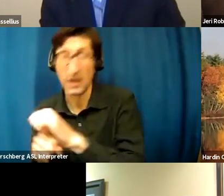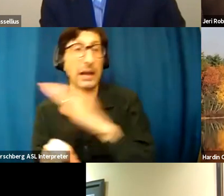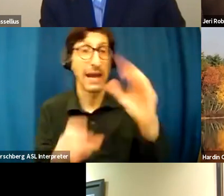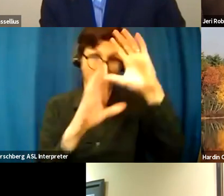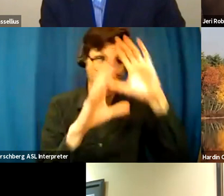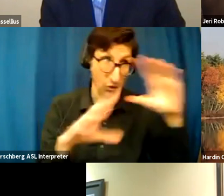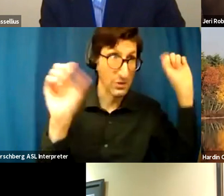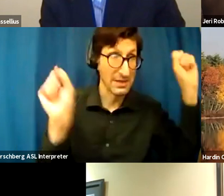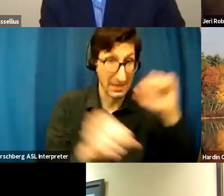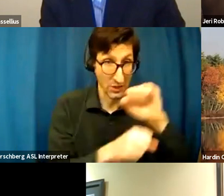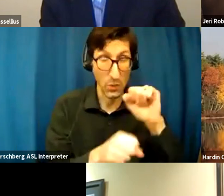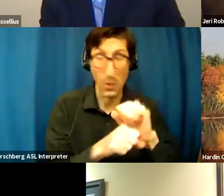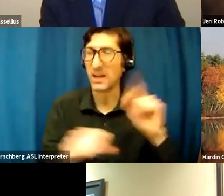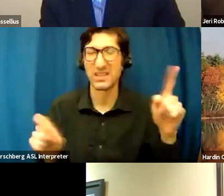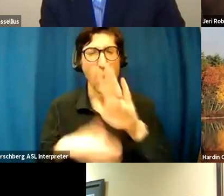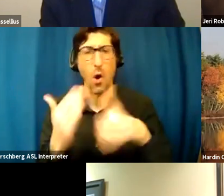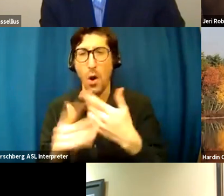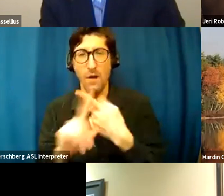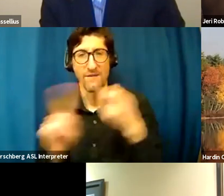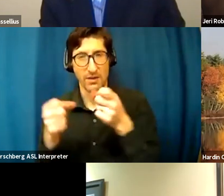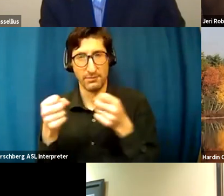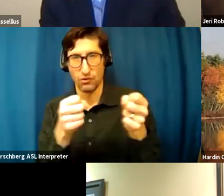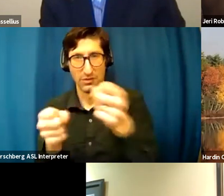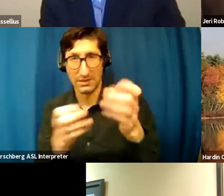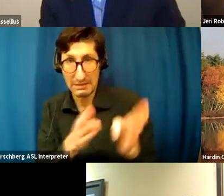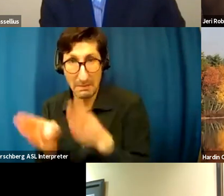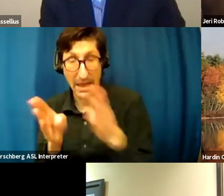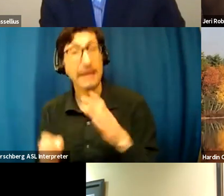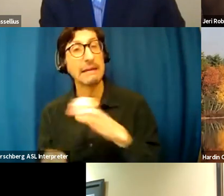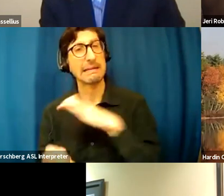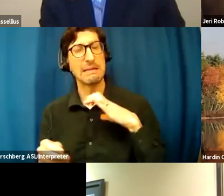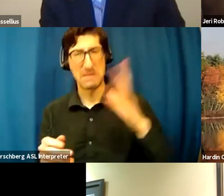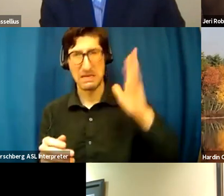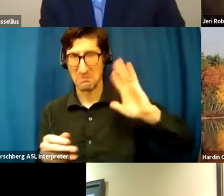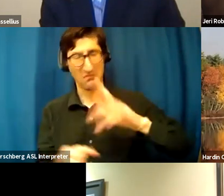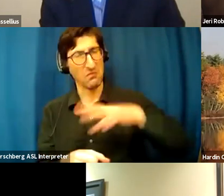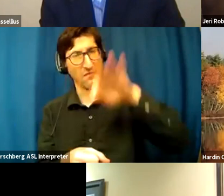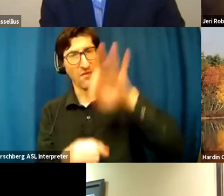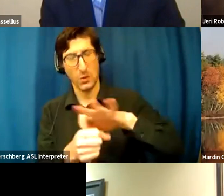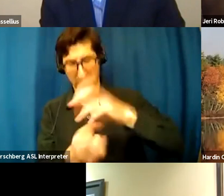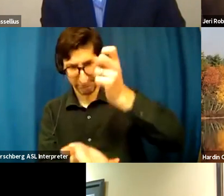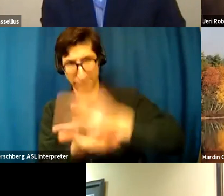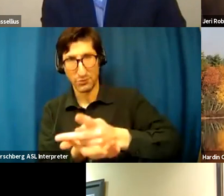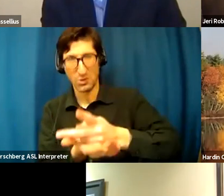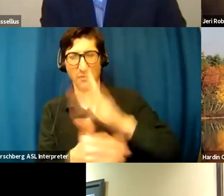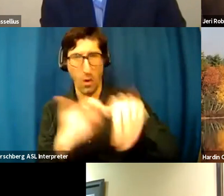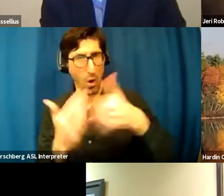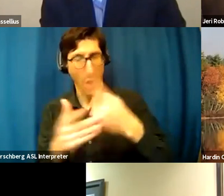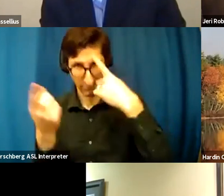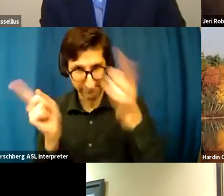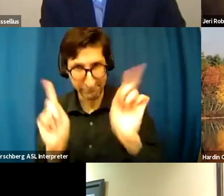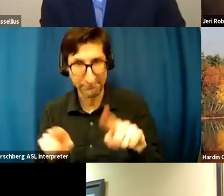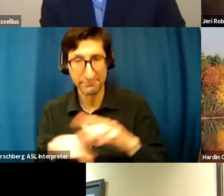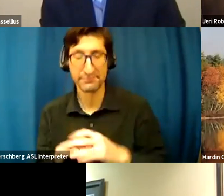the strategic plan, which the committee voted unanimously to approve over the summer. Based